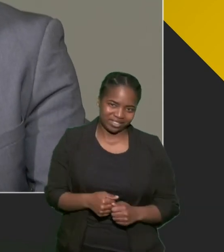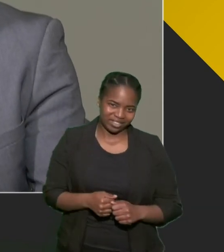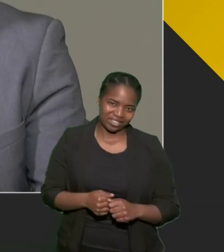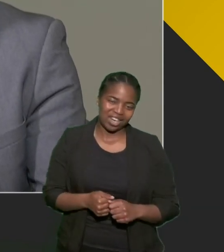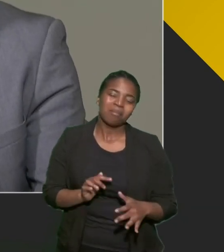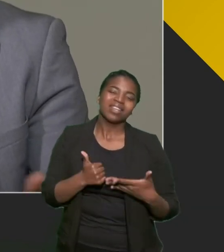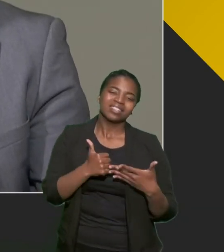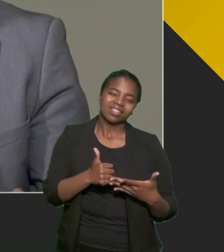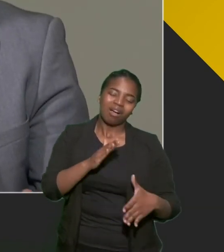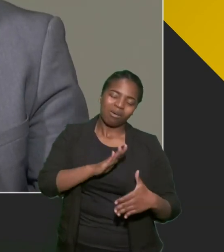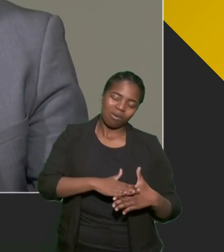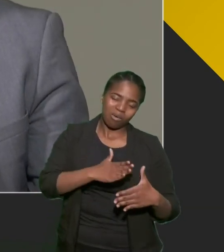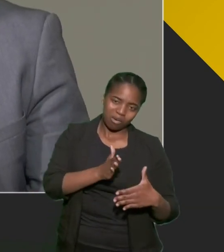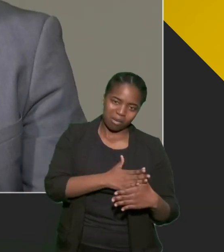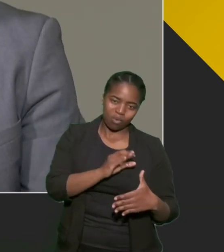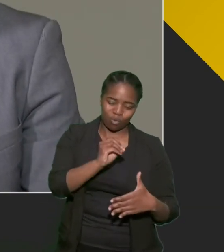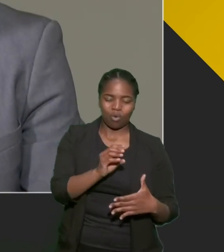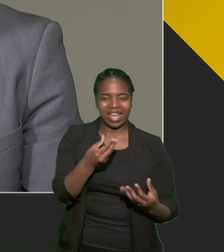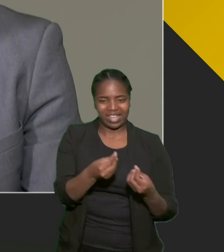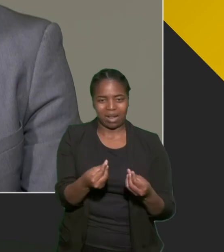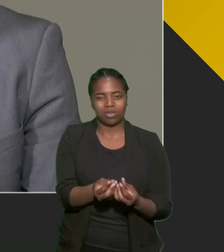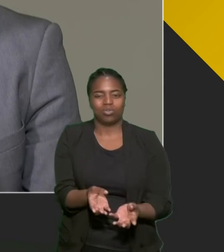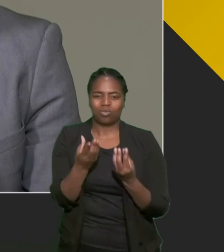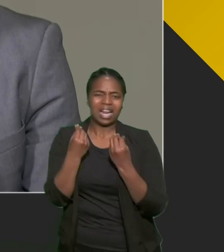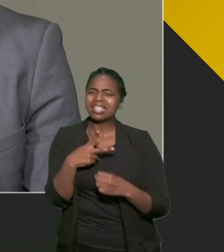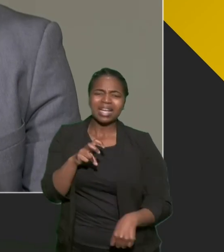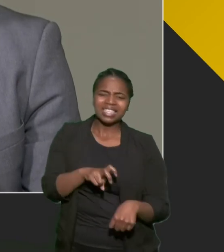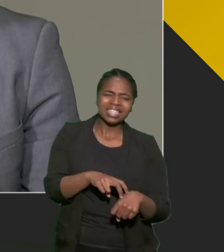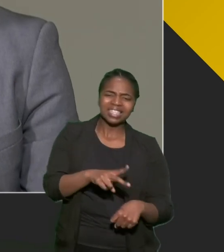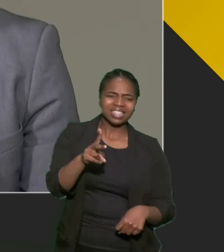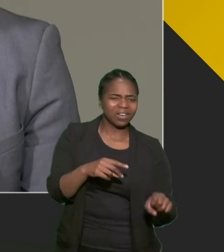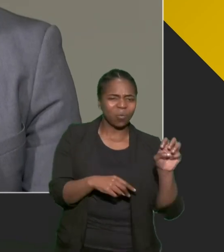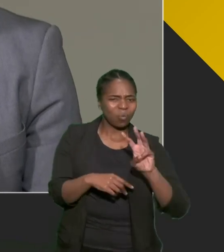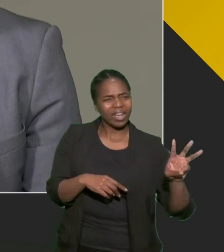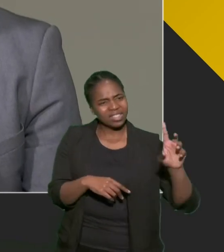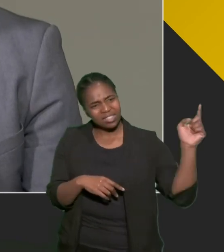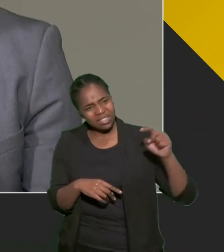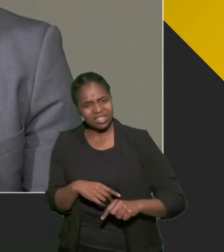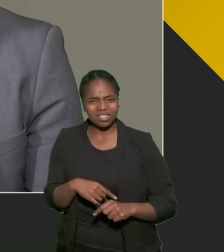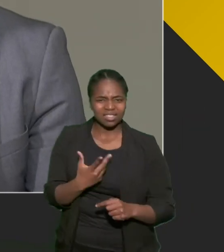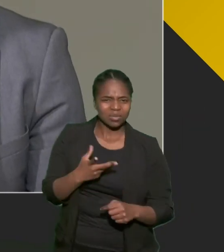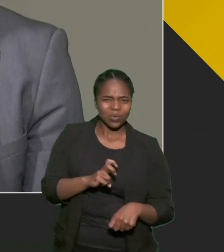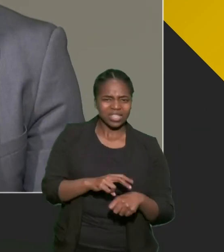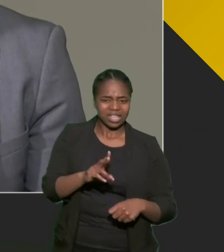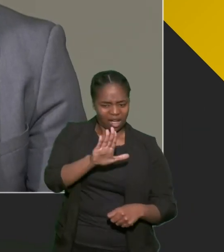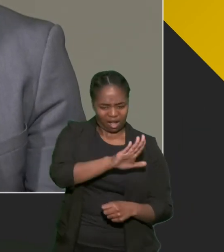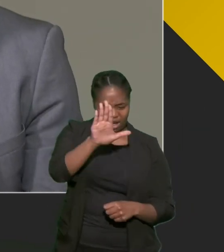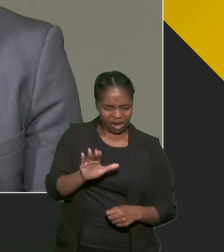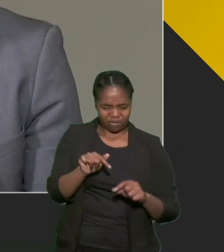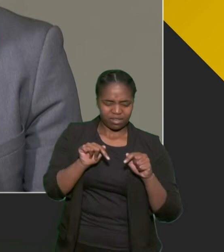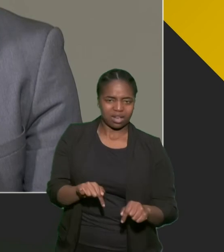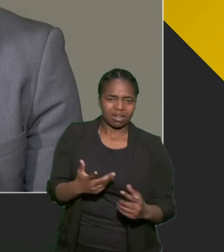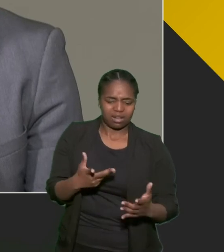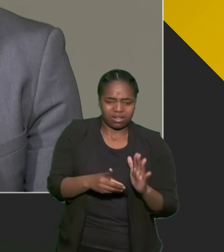rightfully belonging to us. In fact, we don't even need to have these investors from outside. Africa is